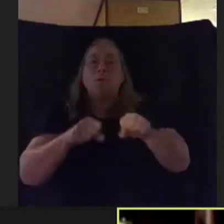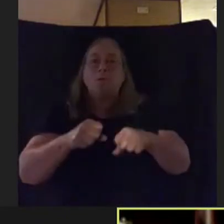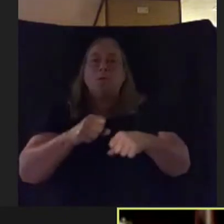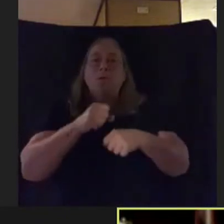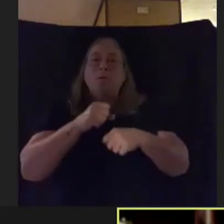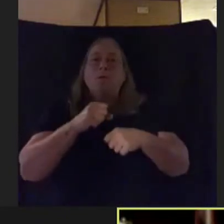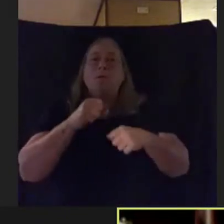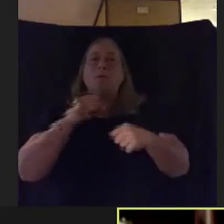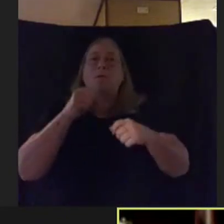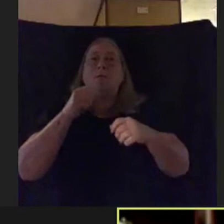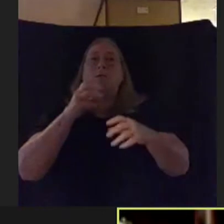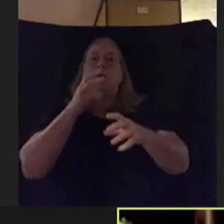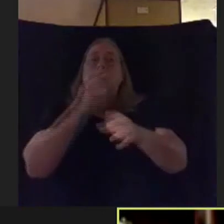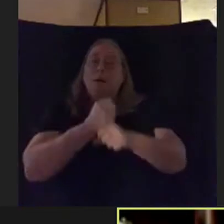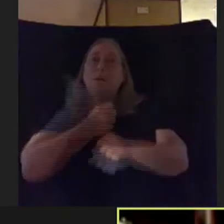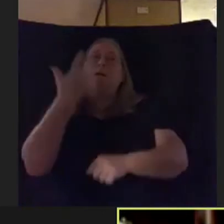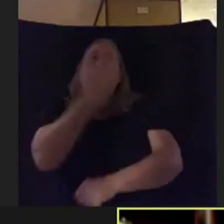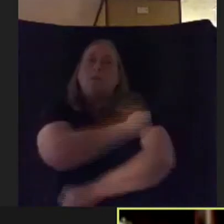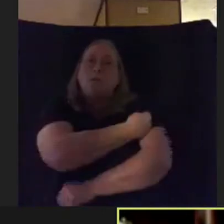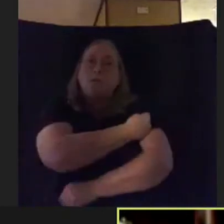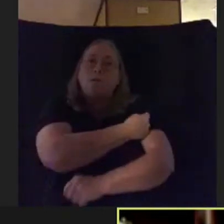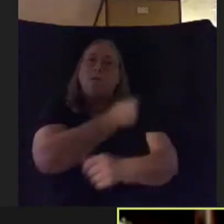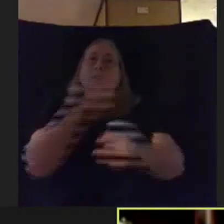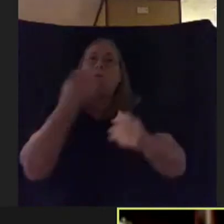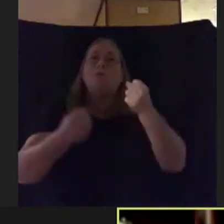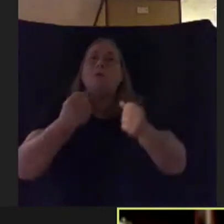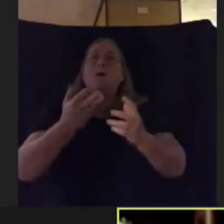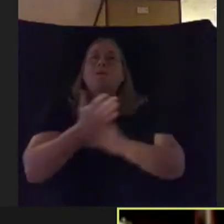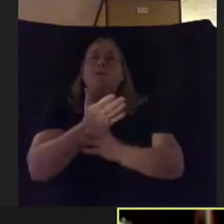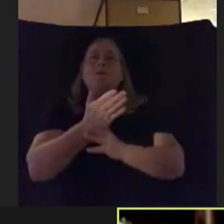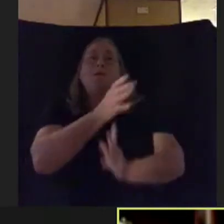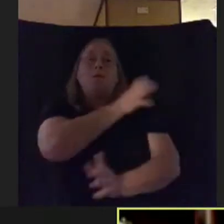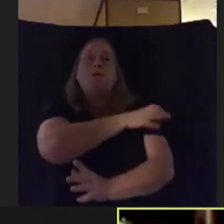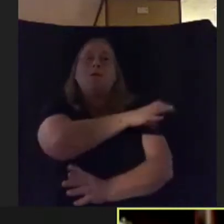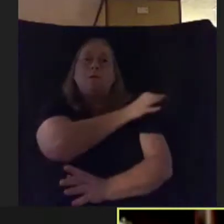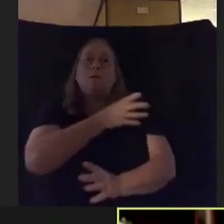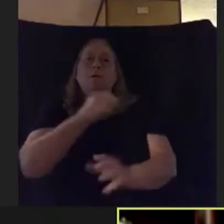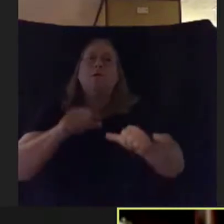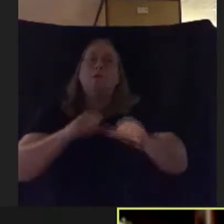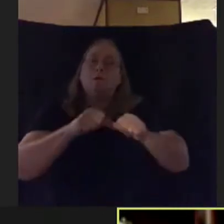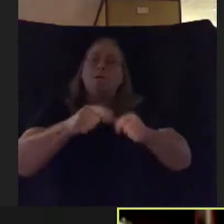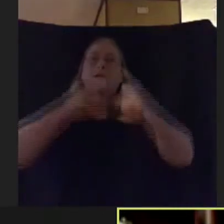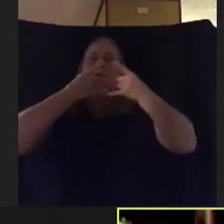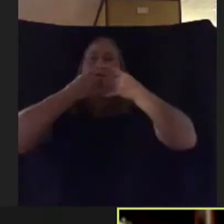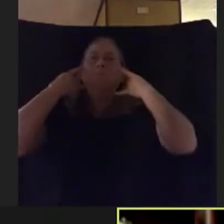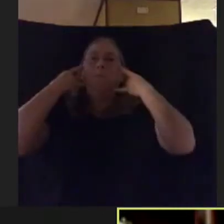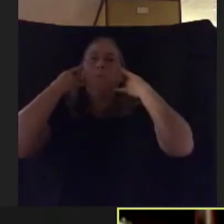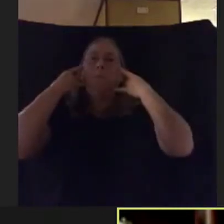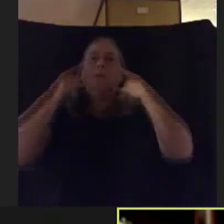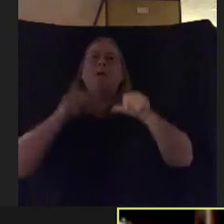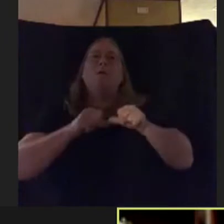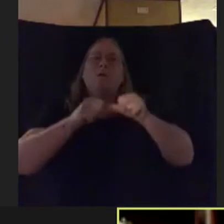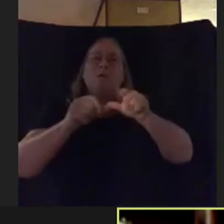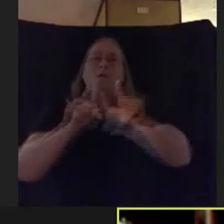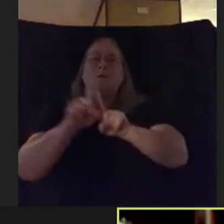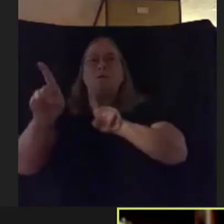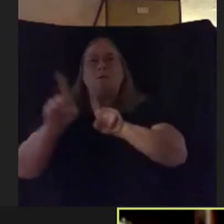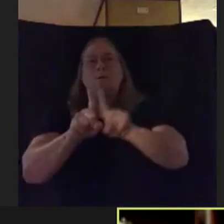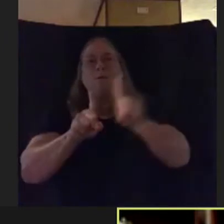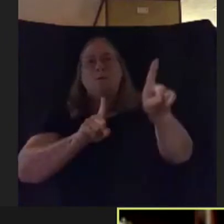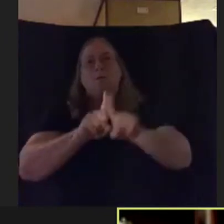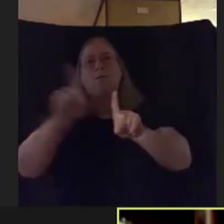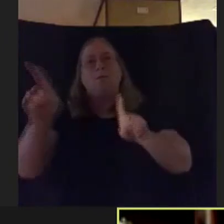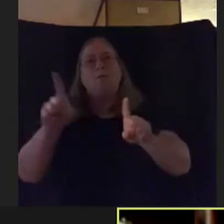to get vaccinated at one of our drive-through clinics, but also continue to wear a mask, continue to social distance, continue to